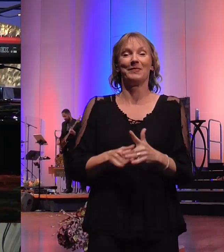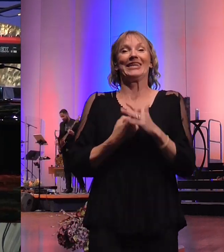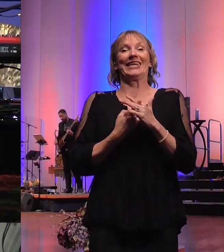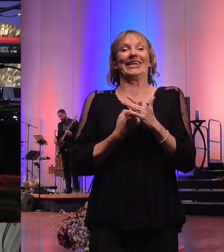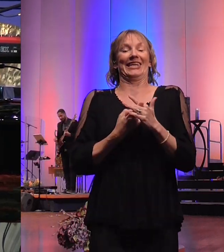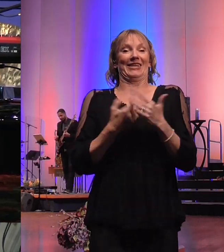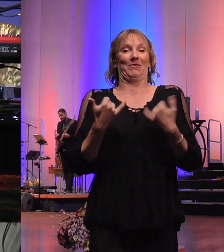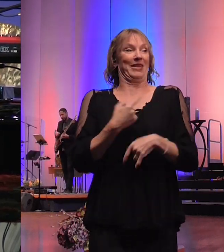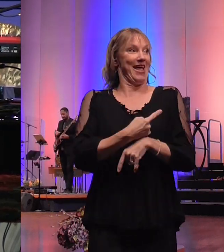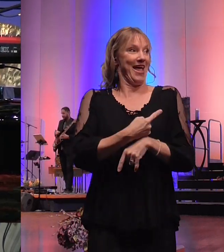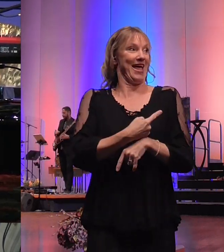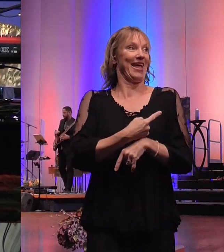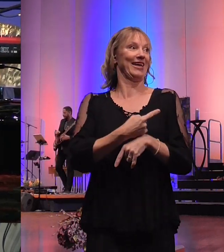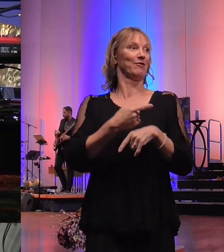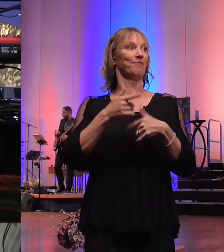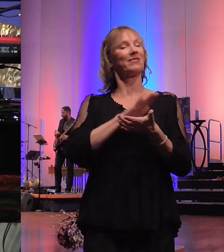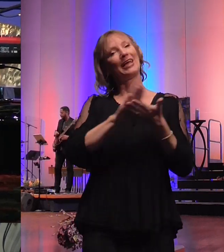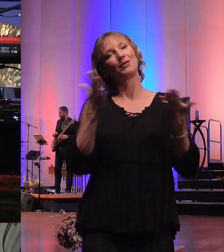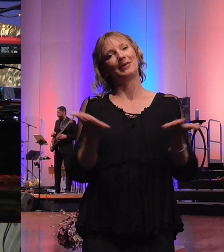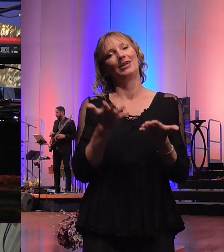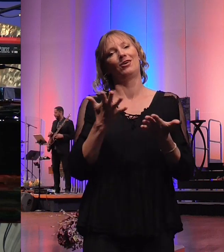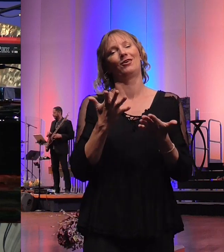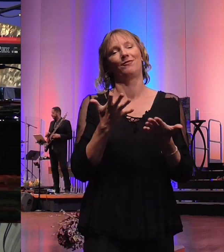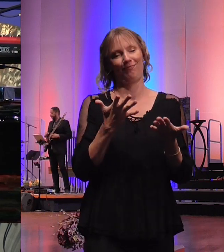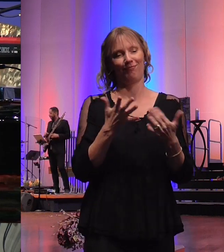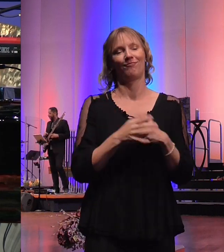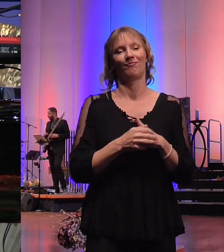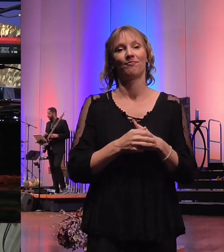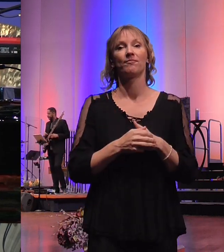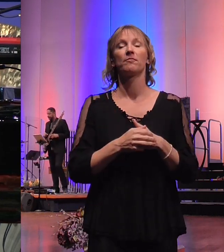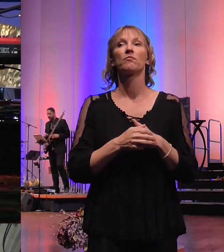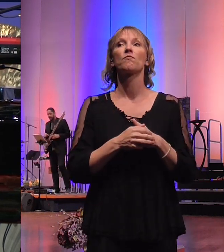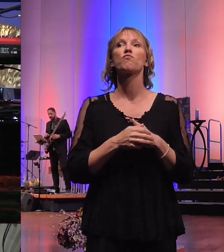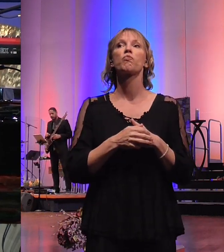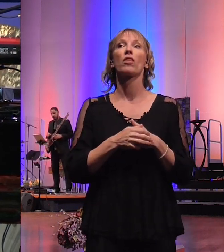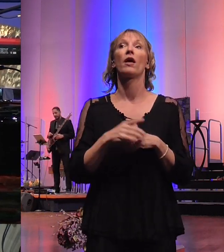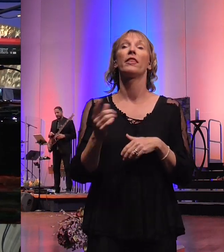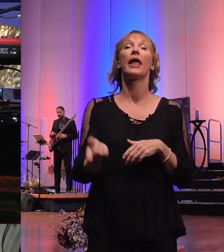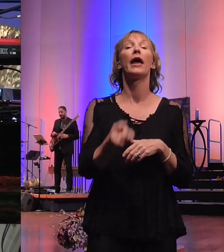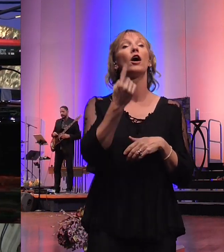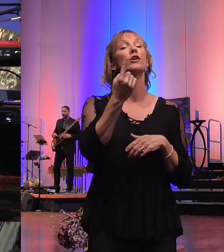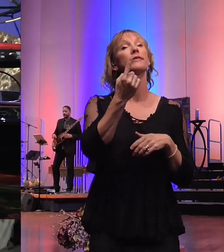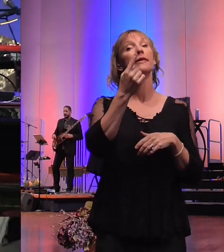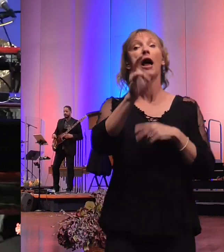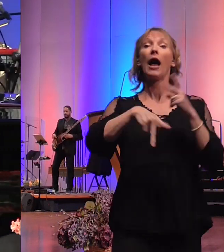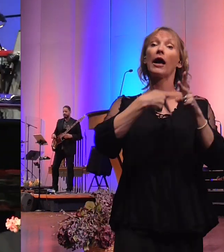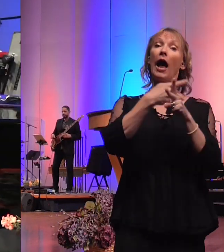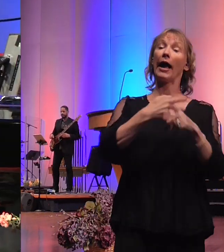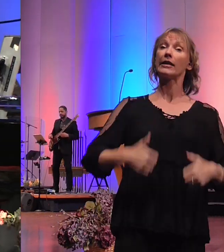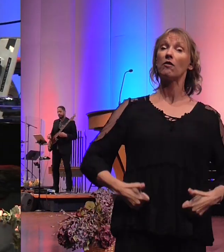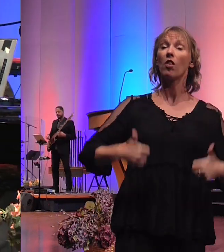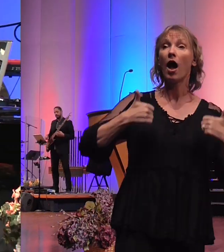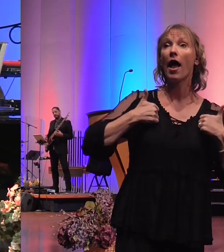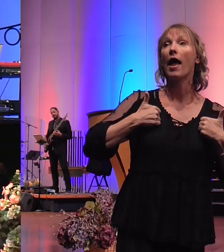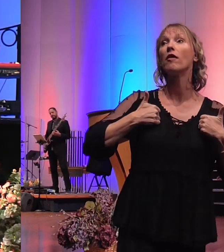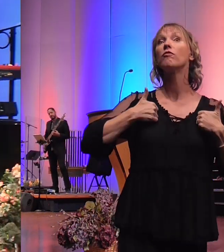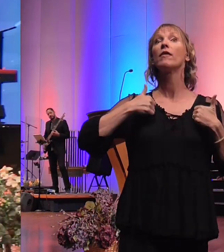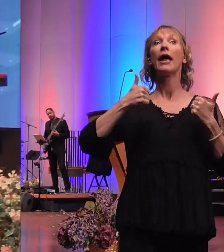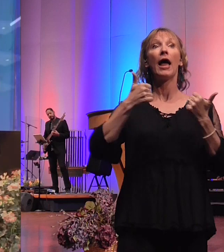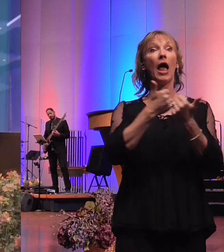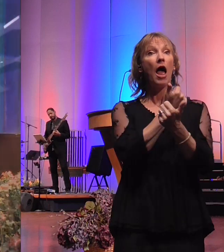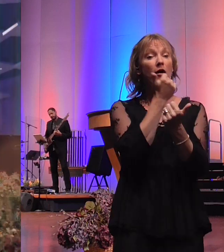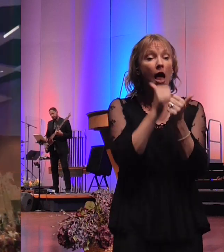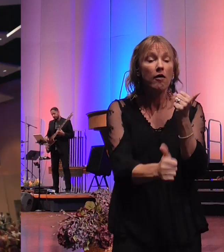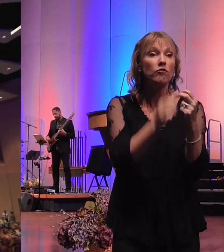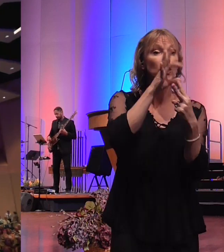begin. Nice to be here as always. There's the kind of life when every choice